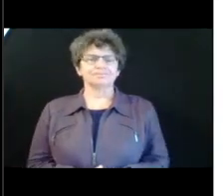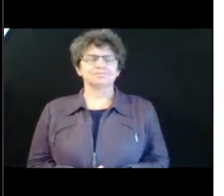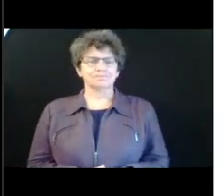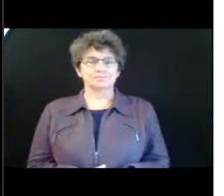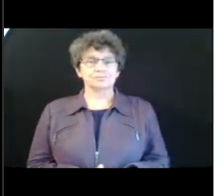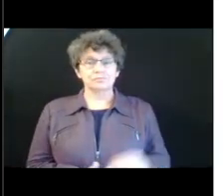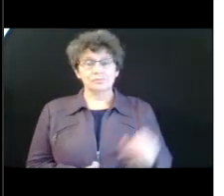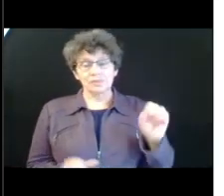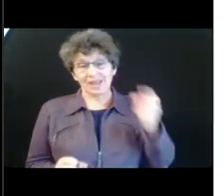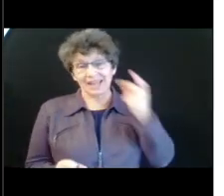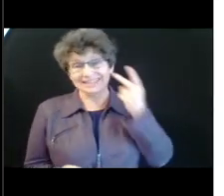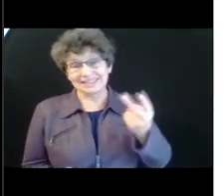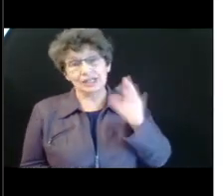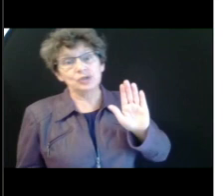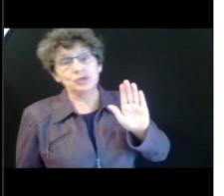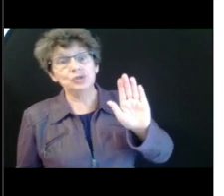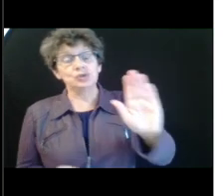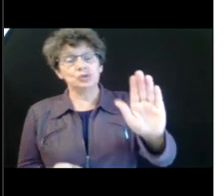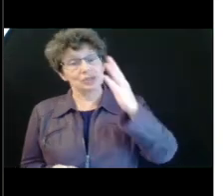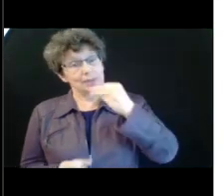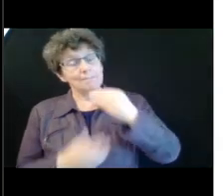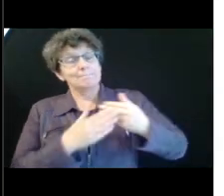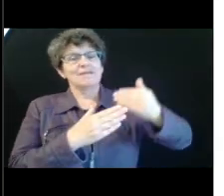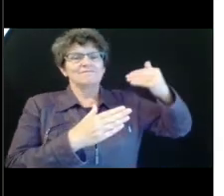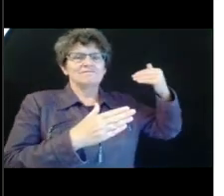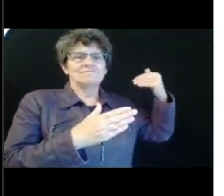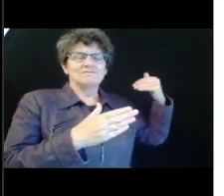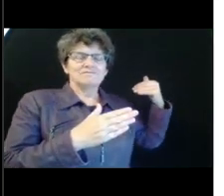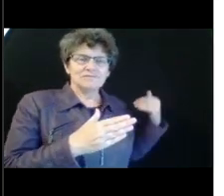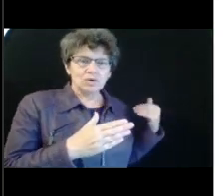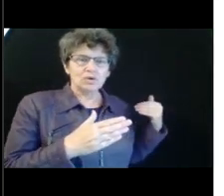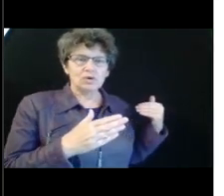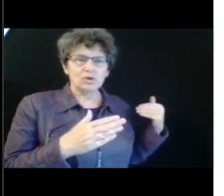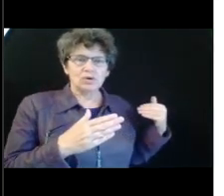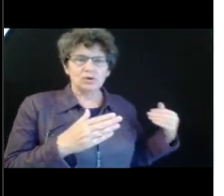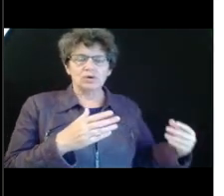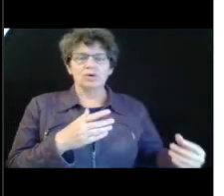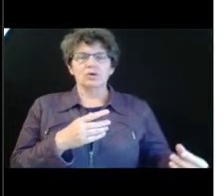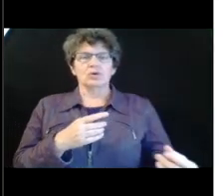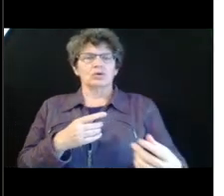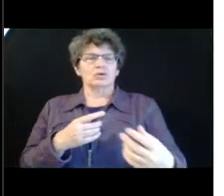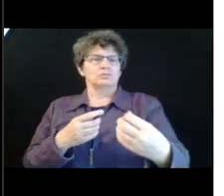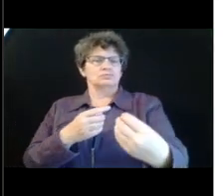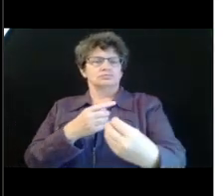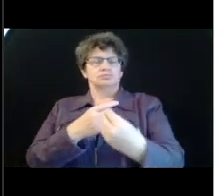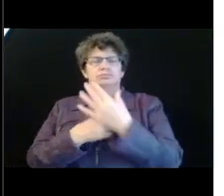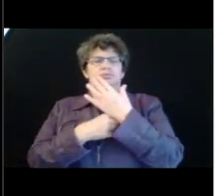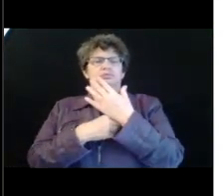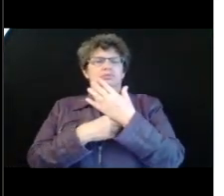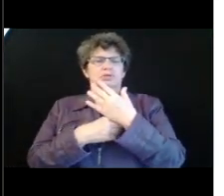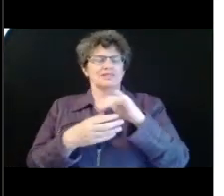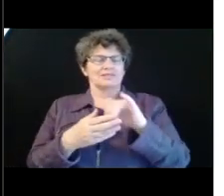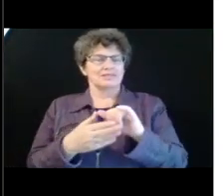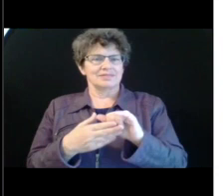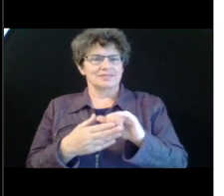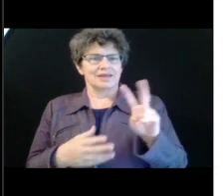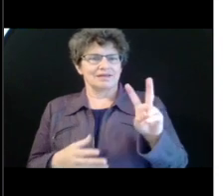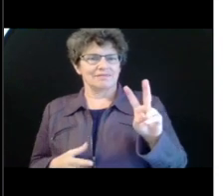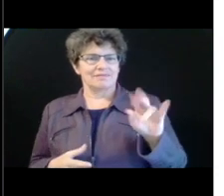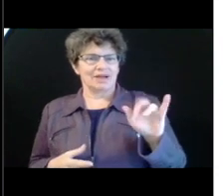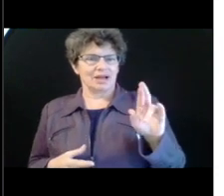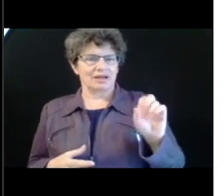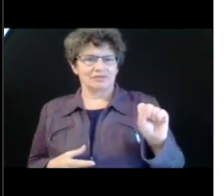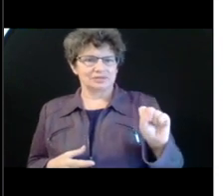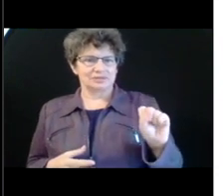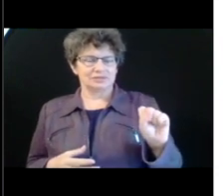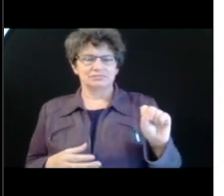your sleep in advance to your exposure to a virus. So in this example, it's the common cold, but again, the